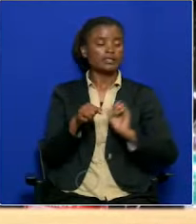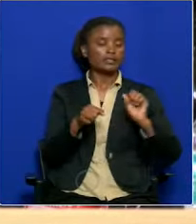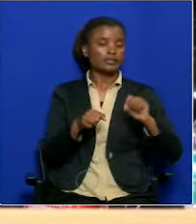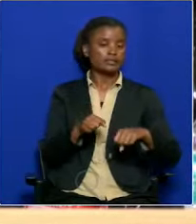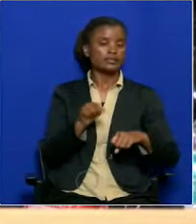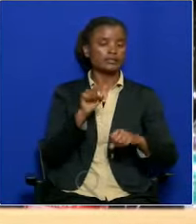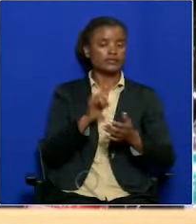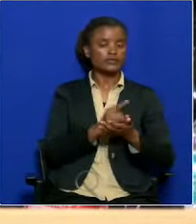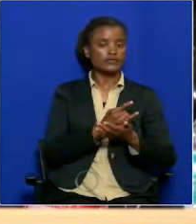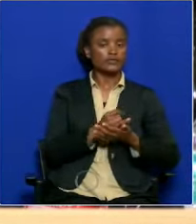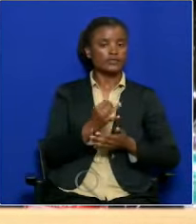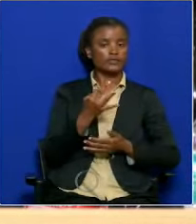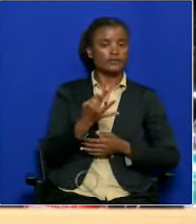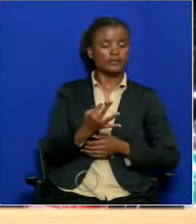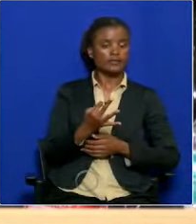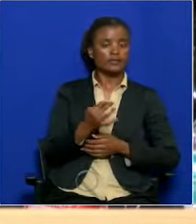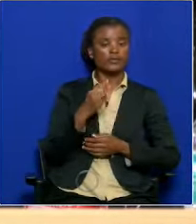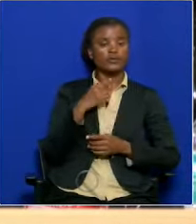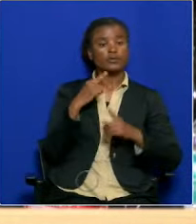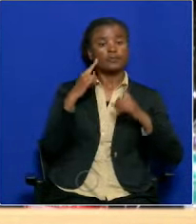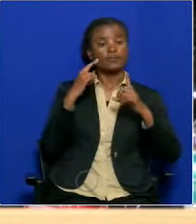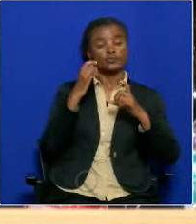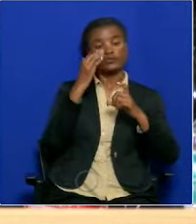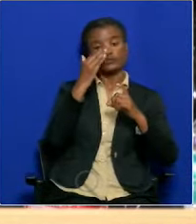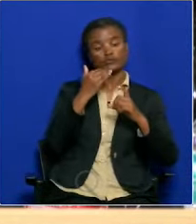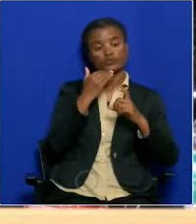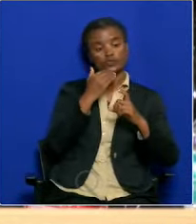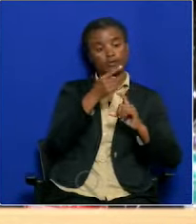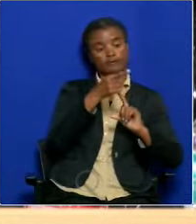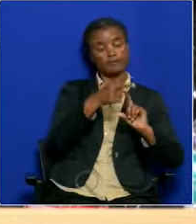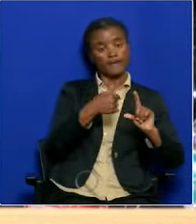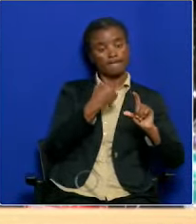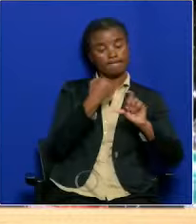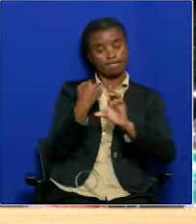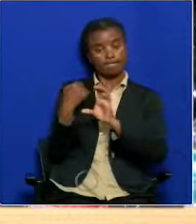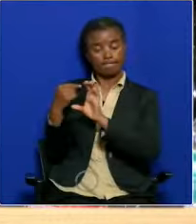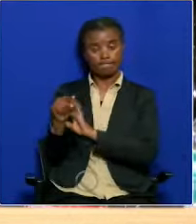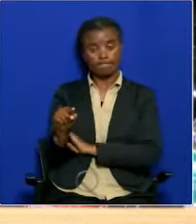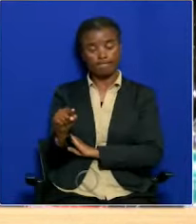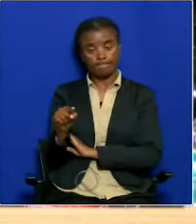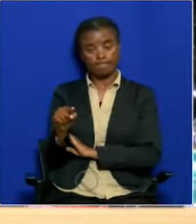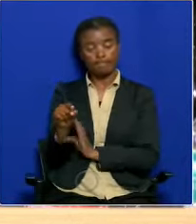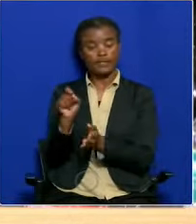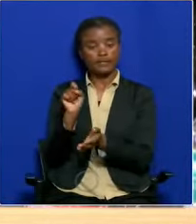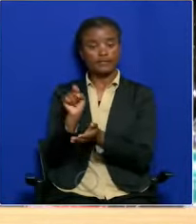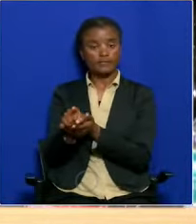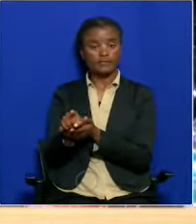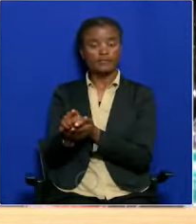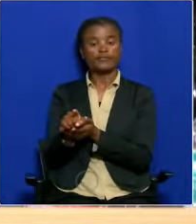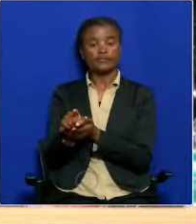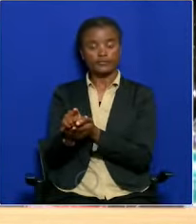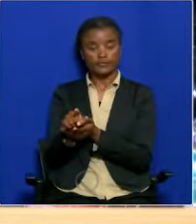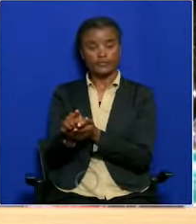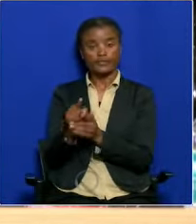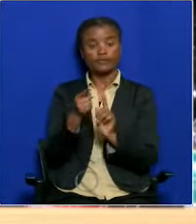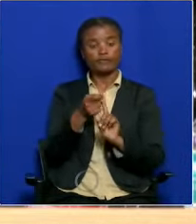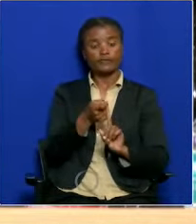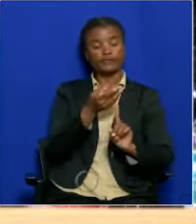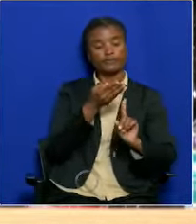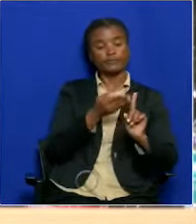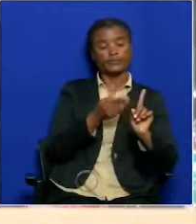a screenshot, you forward a screenshot that Mr. Matlala sent to you, correct?